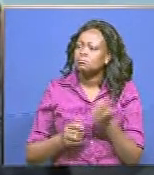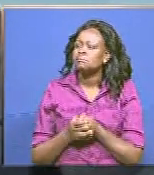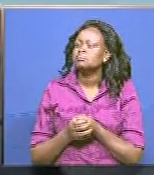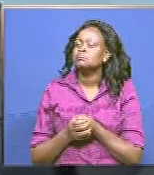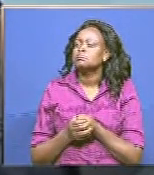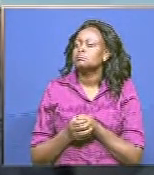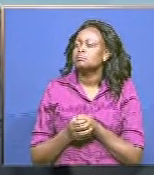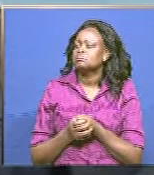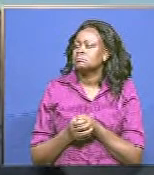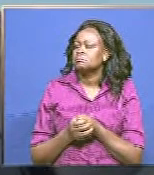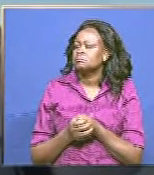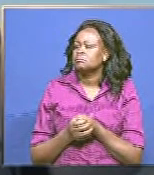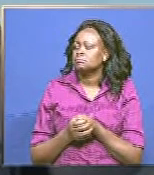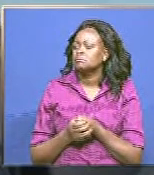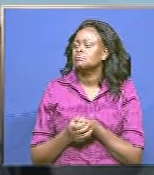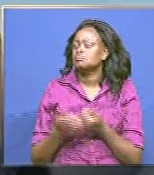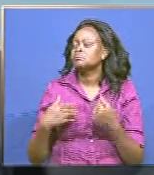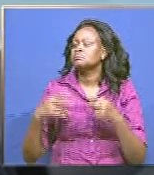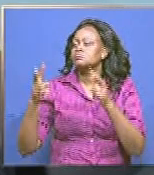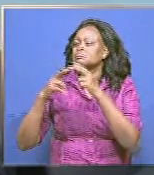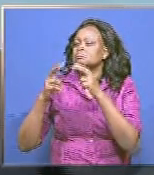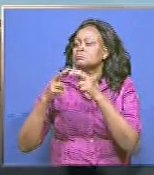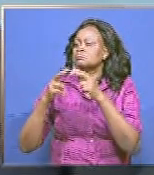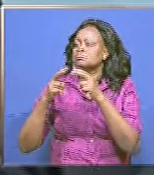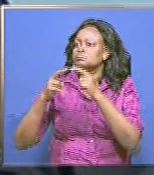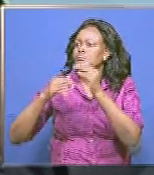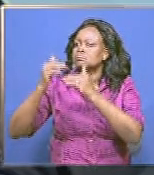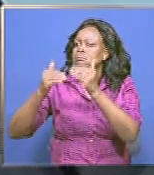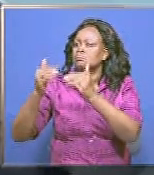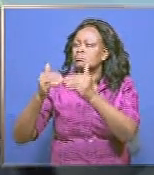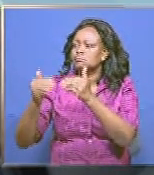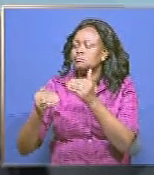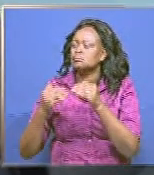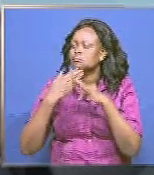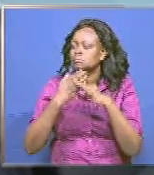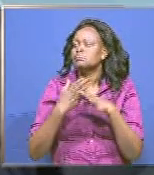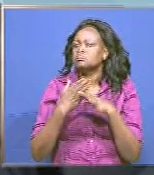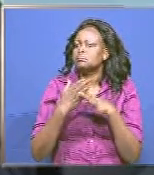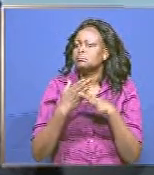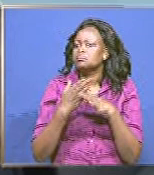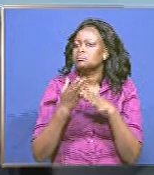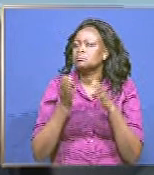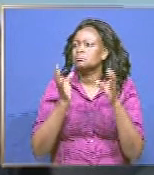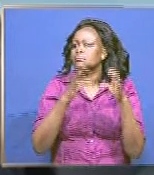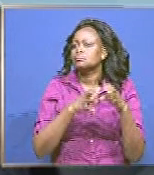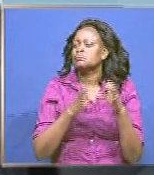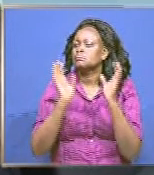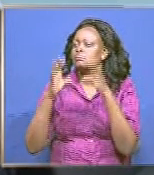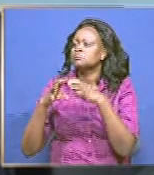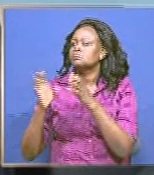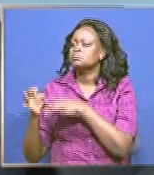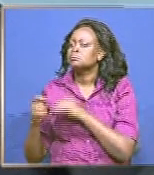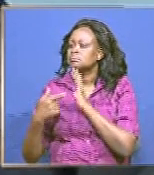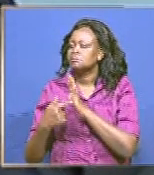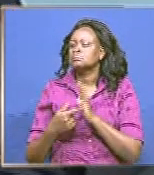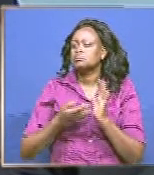it comes out of a consultative process between parties, Council of Governors, National